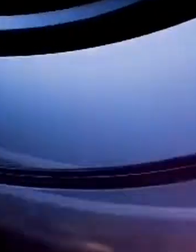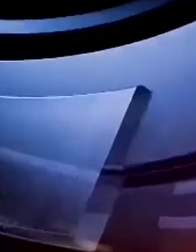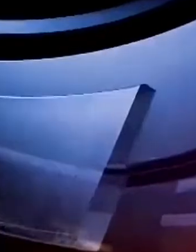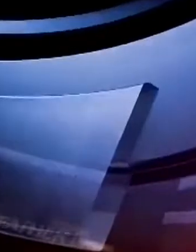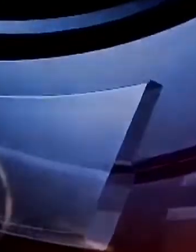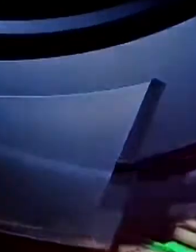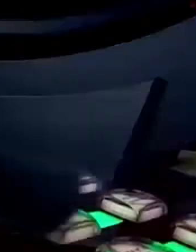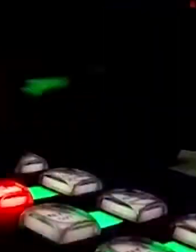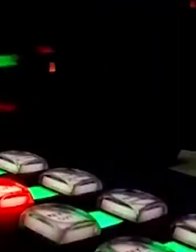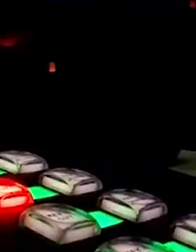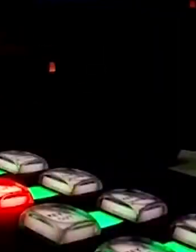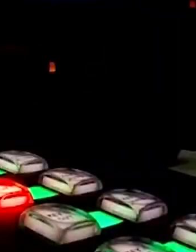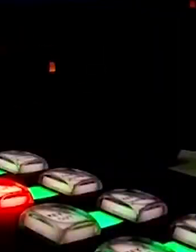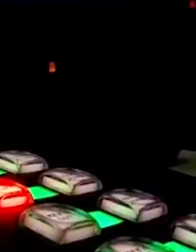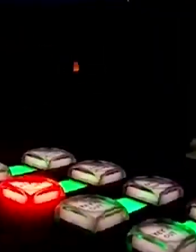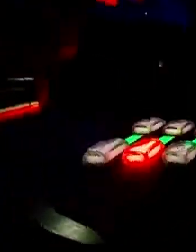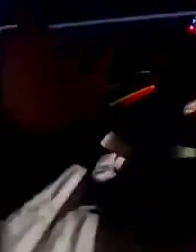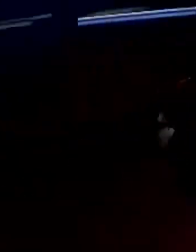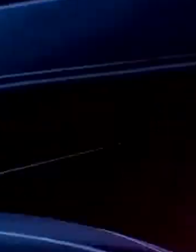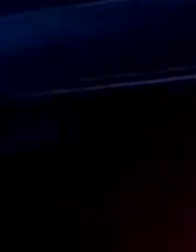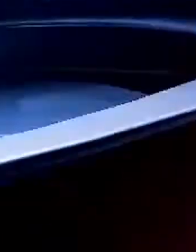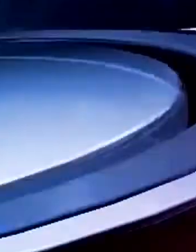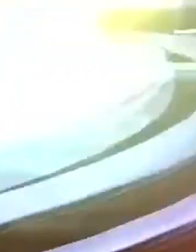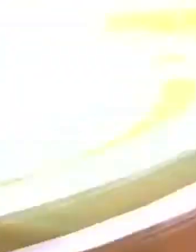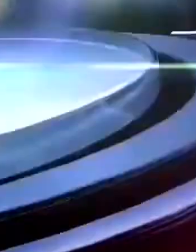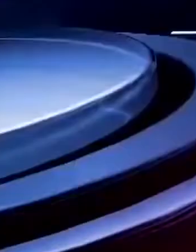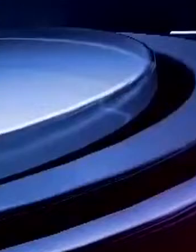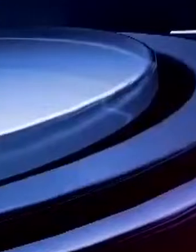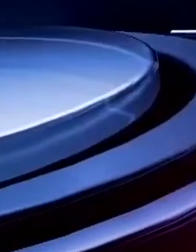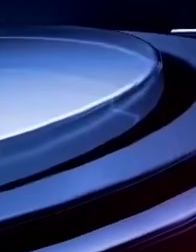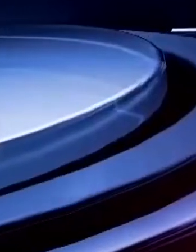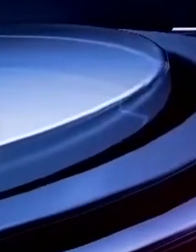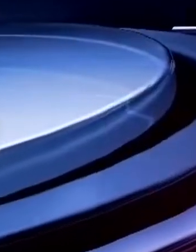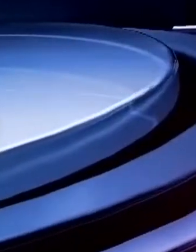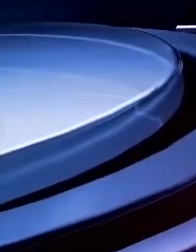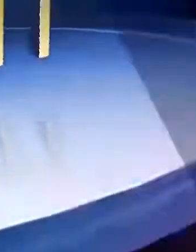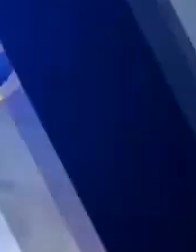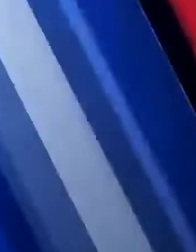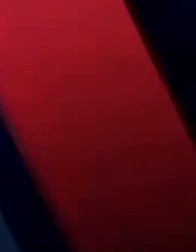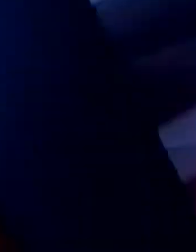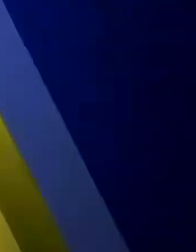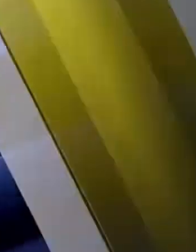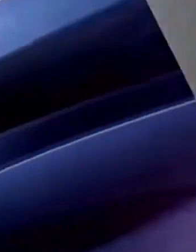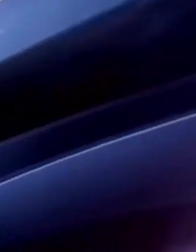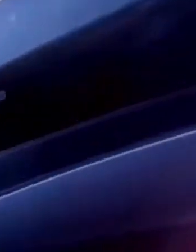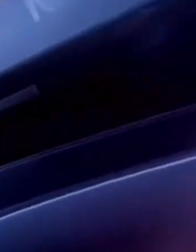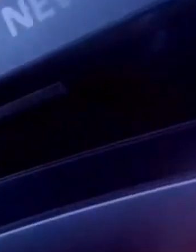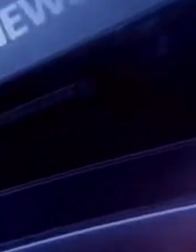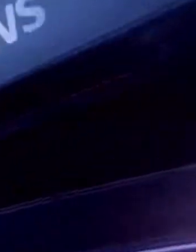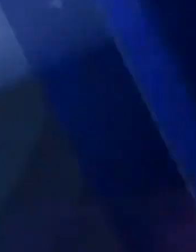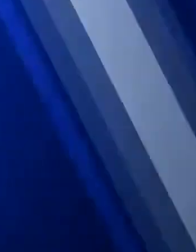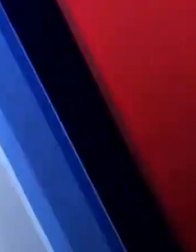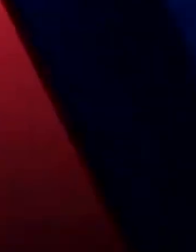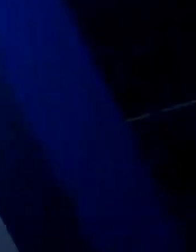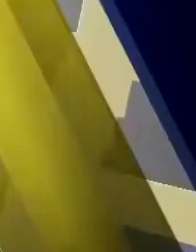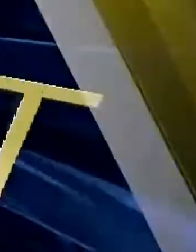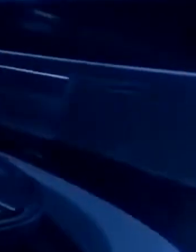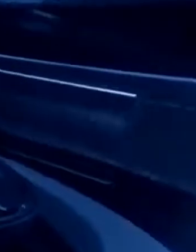Broadcasting from our studios in the Pine St. Michael, this is CBC Newsnight, starting now.